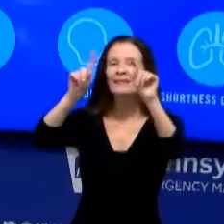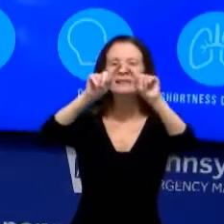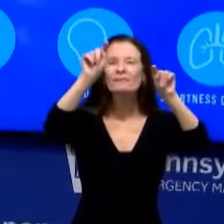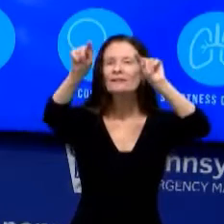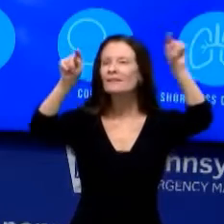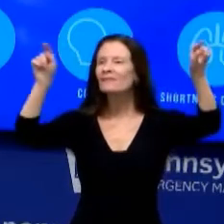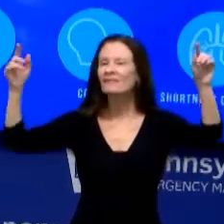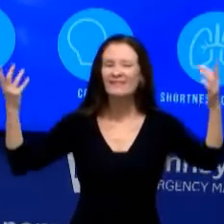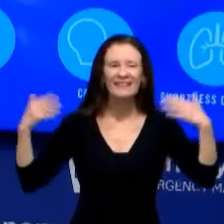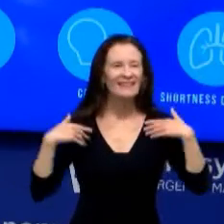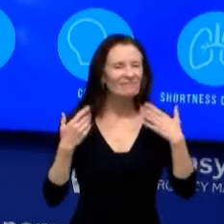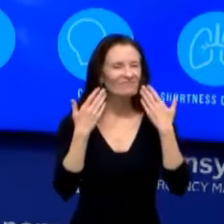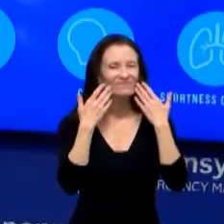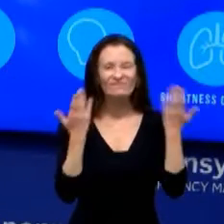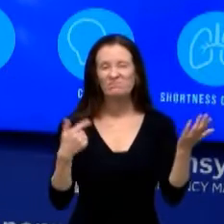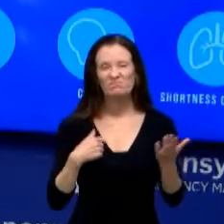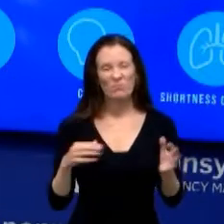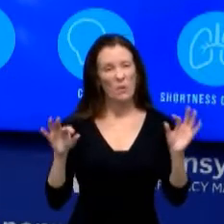be prepared.